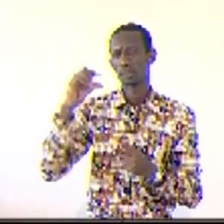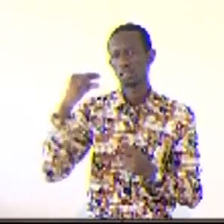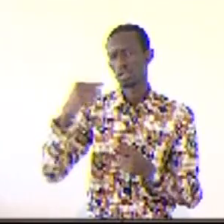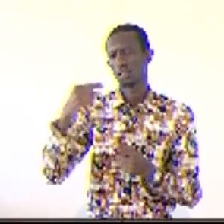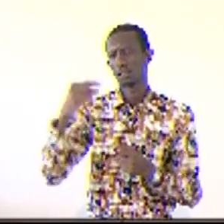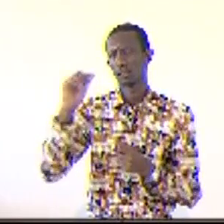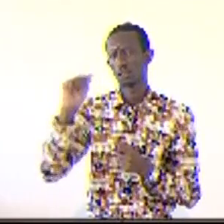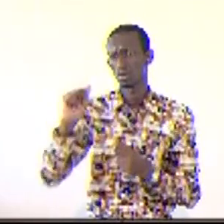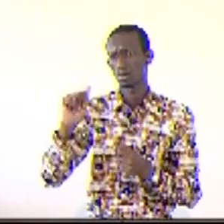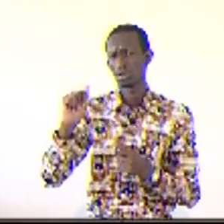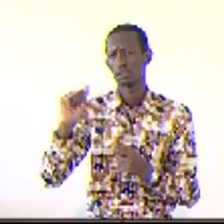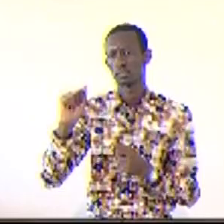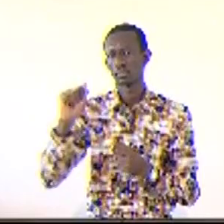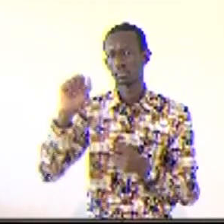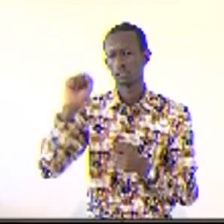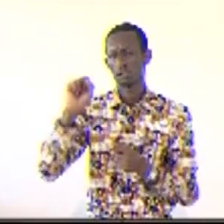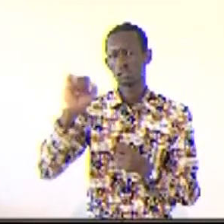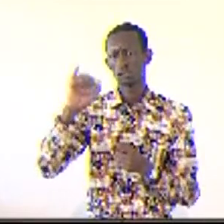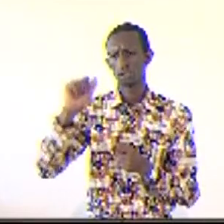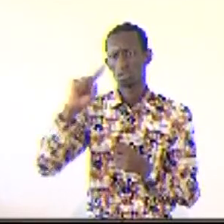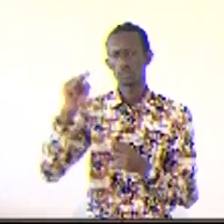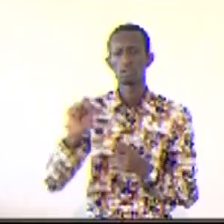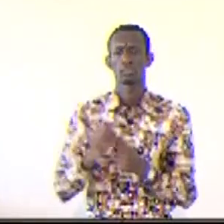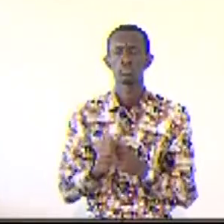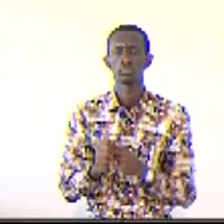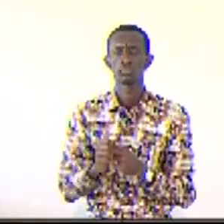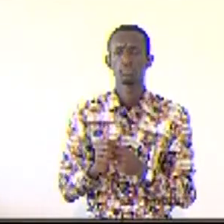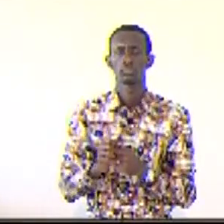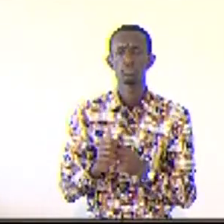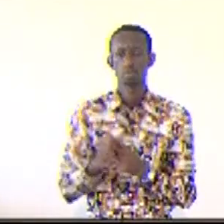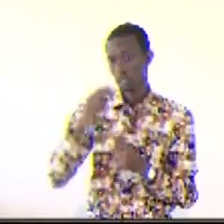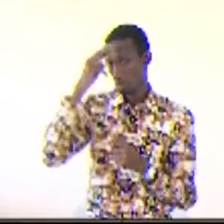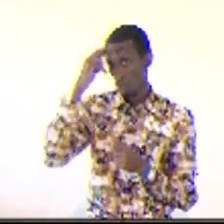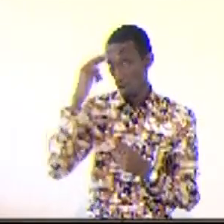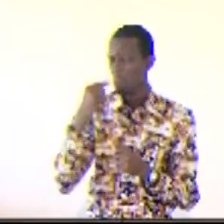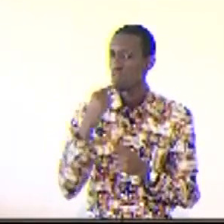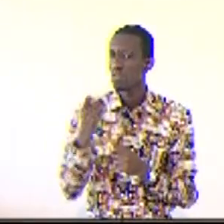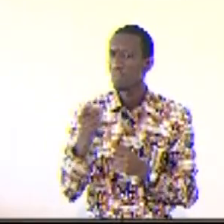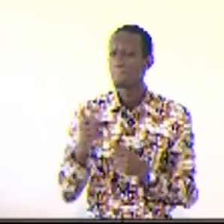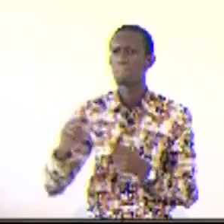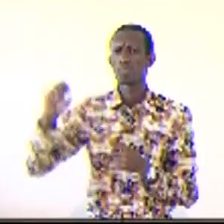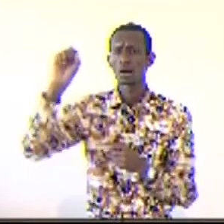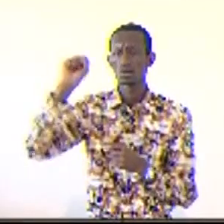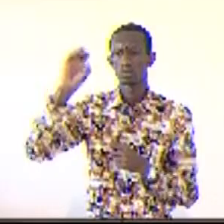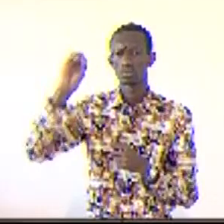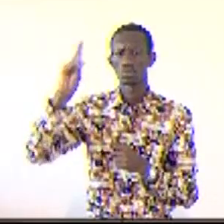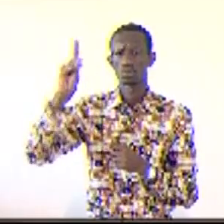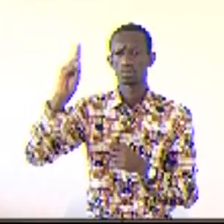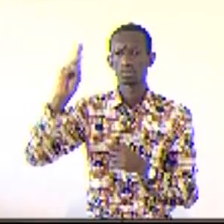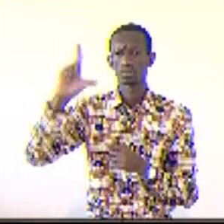Gaseous molecules. Because we said solids are incompressible, liquids are incompressible,